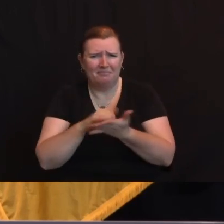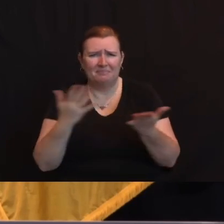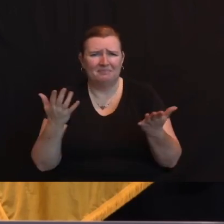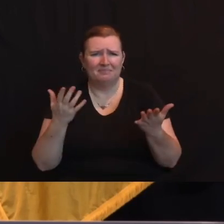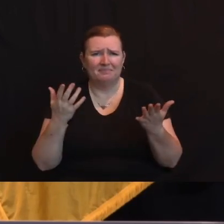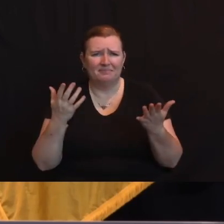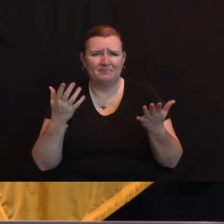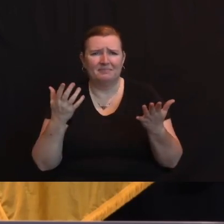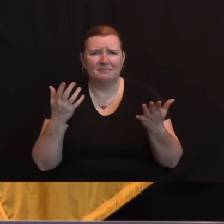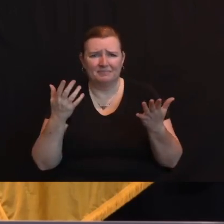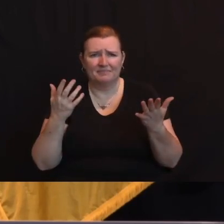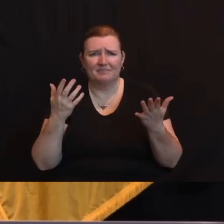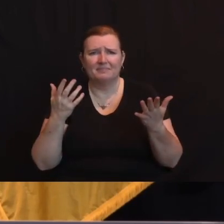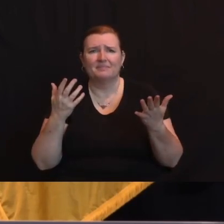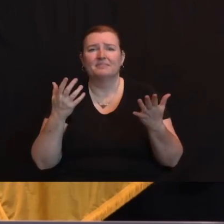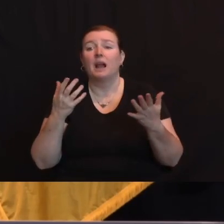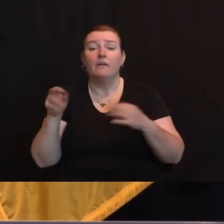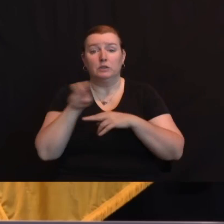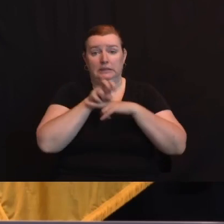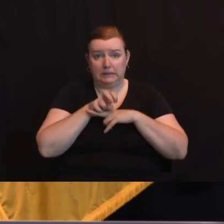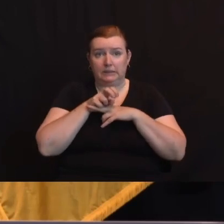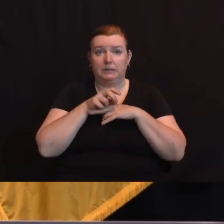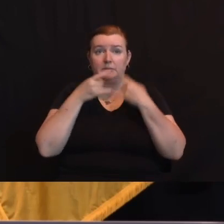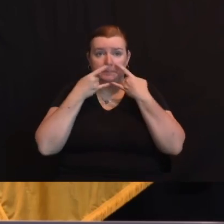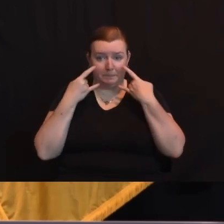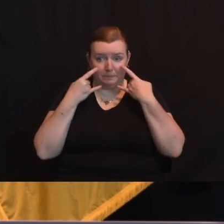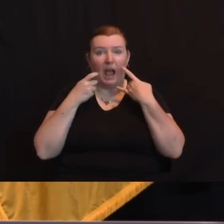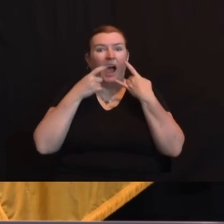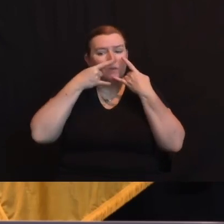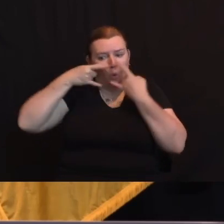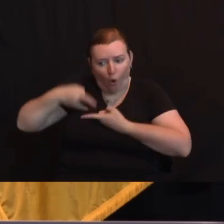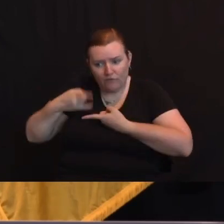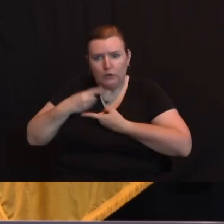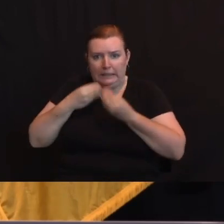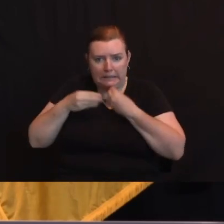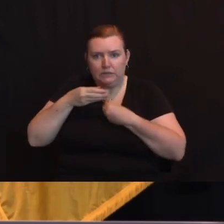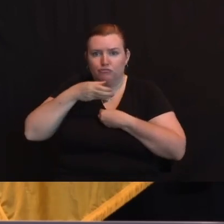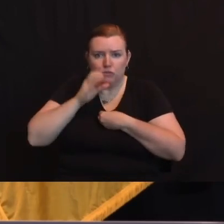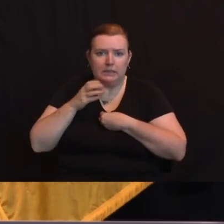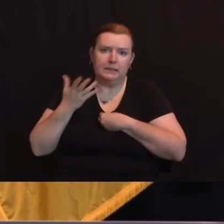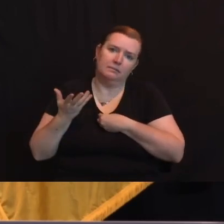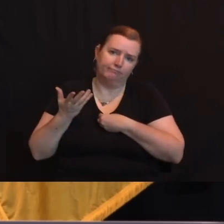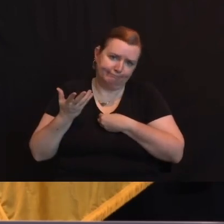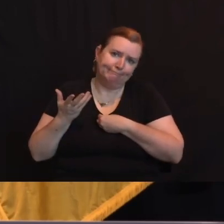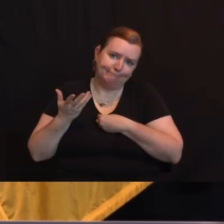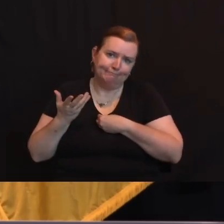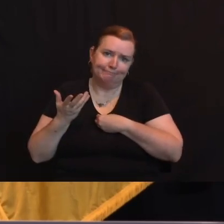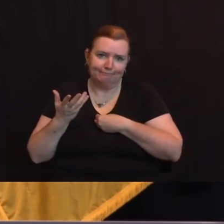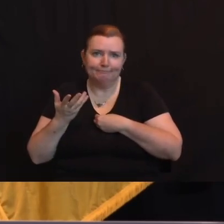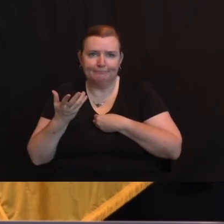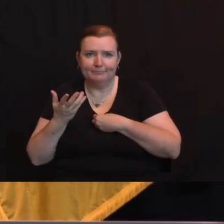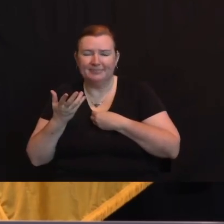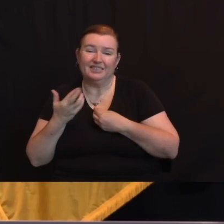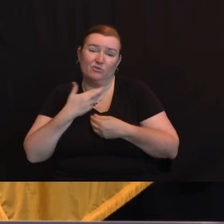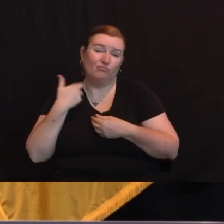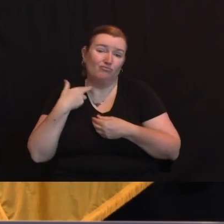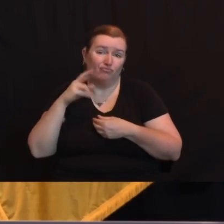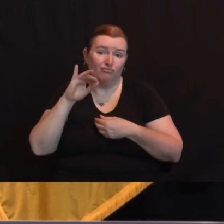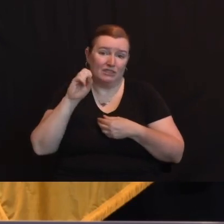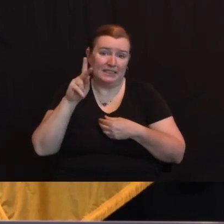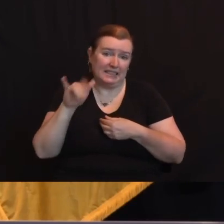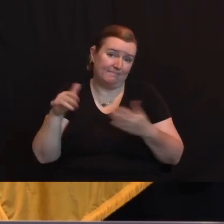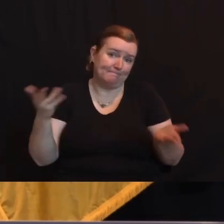other indoor activity. And I'll repeat something we've said many times. I think we all can see table service with